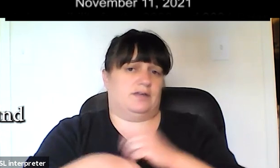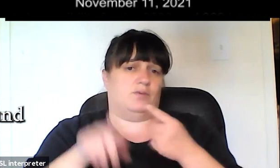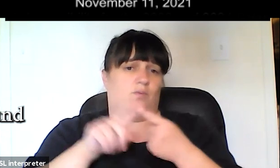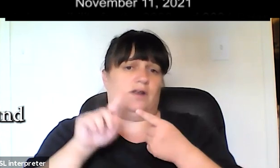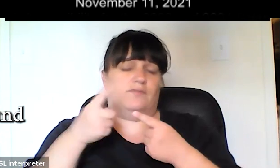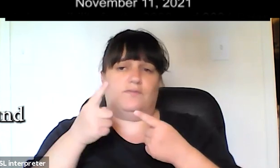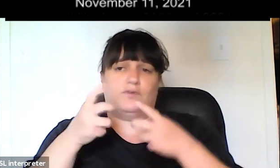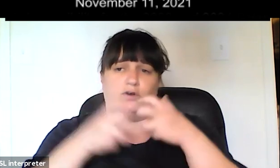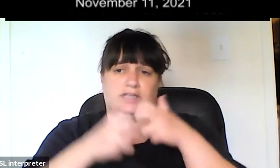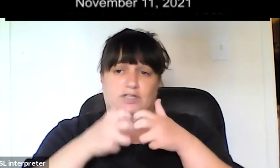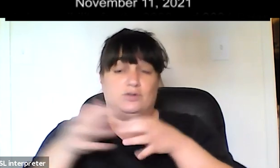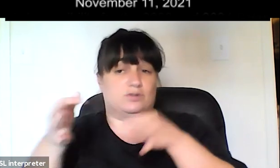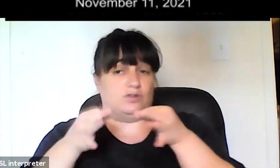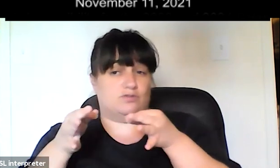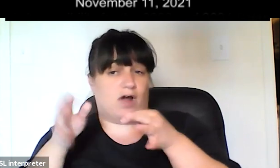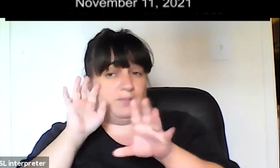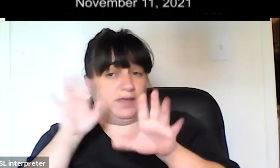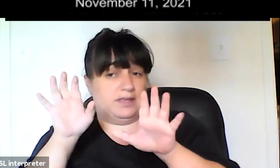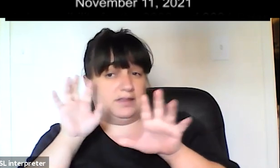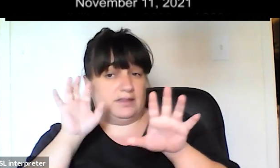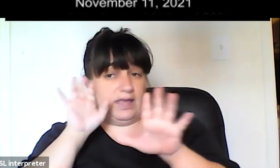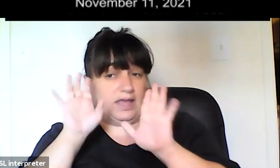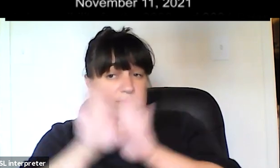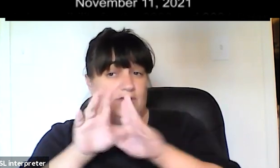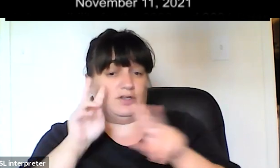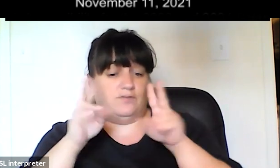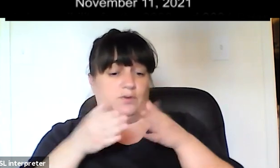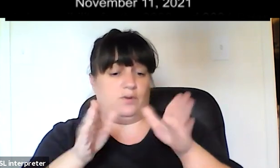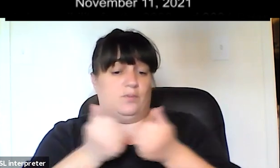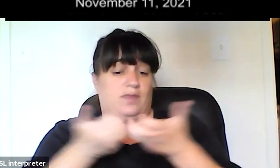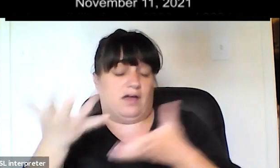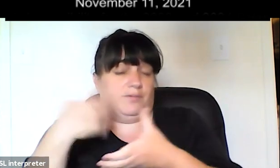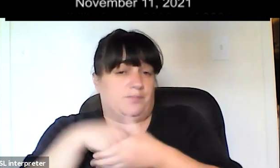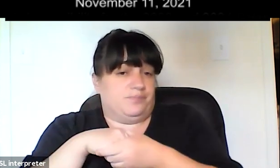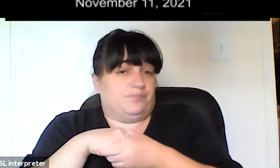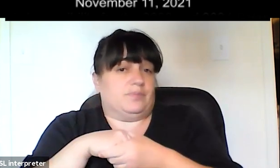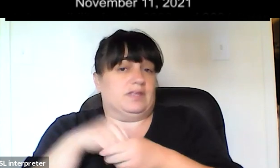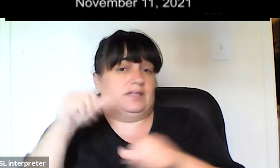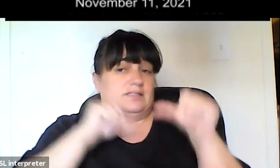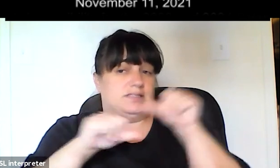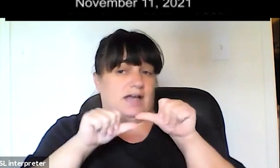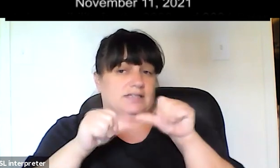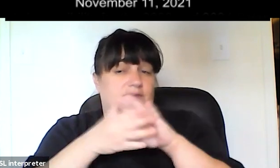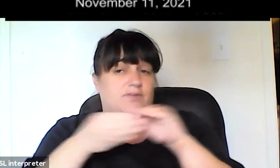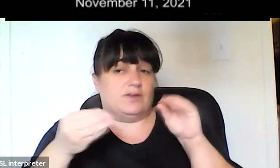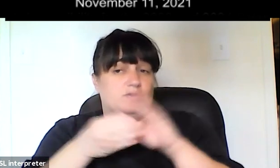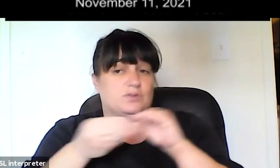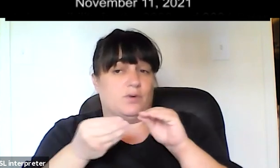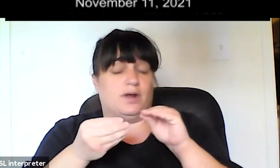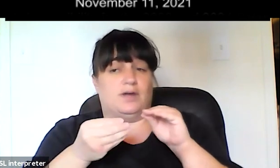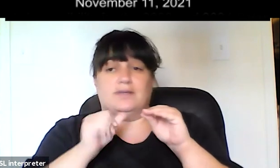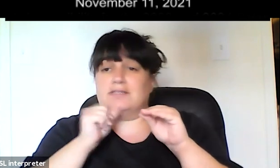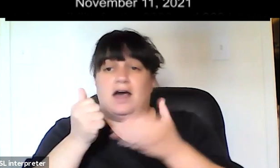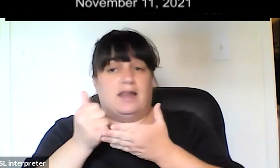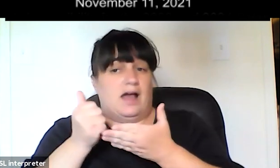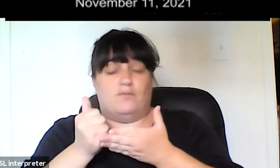that describing the image in a visual way without encapsulating it in its scientific story was really not